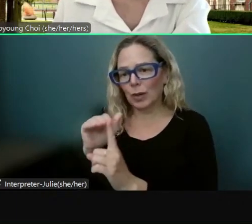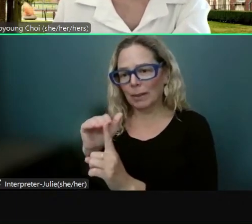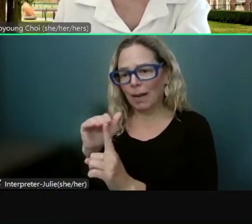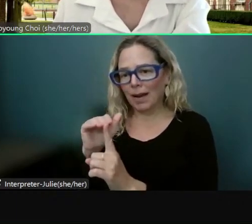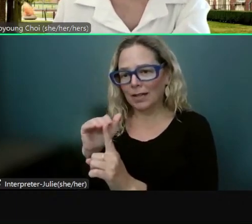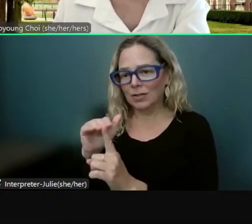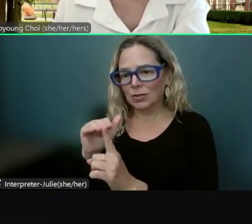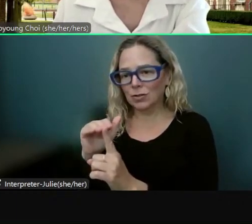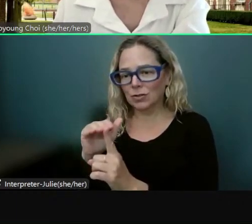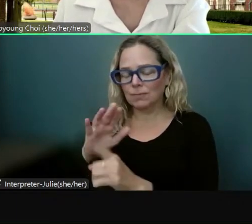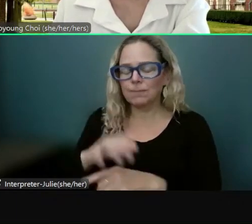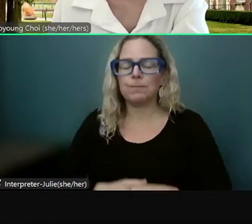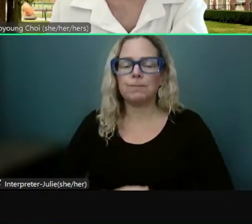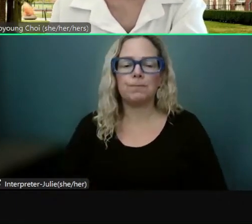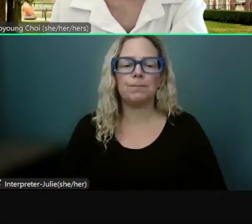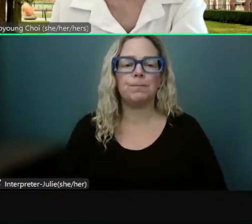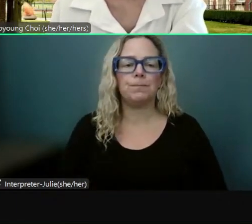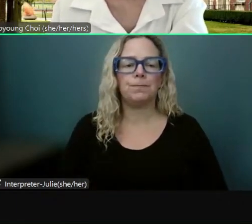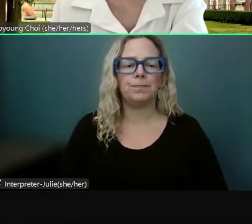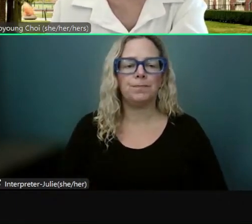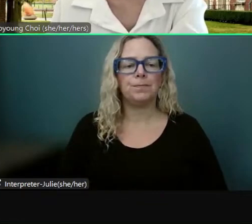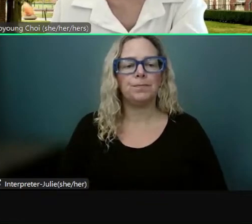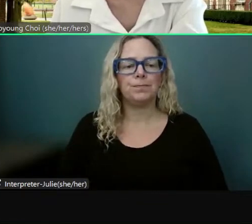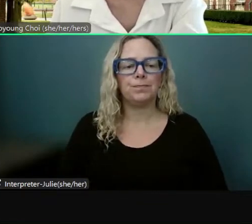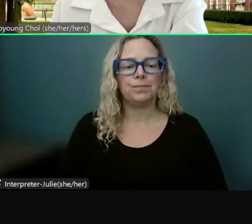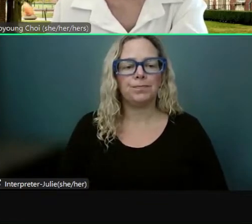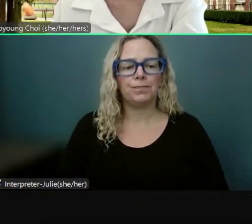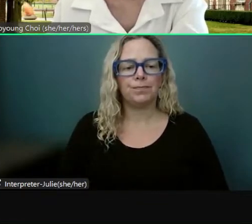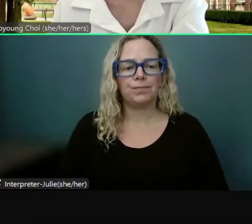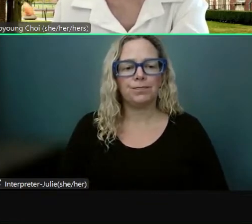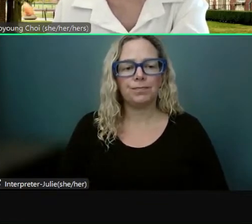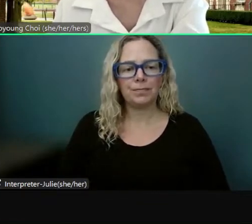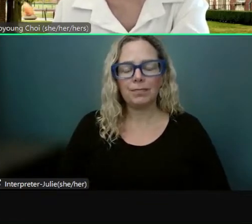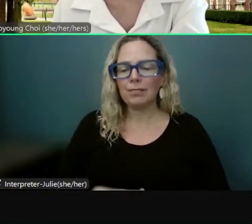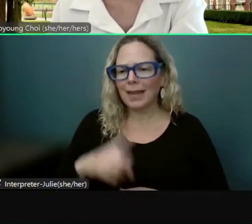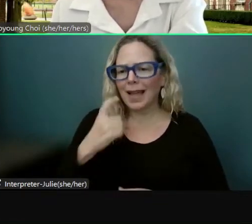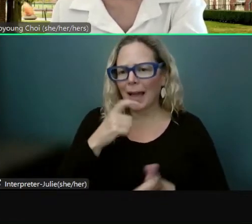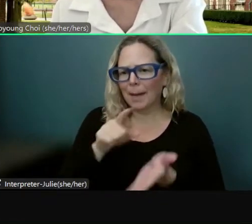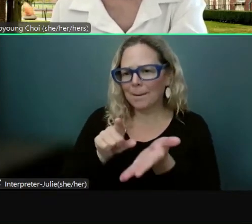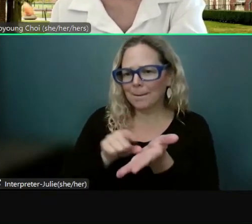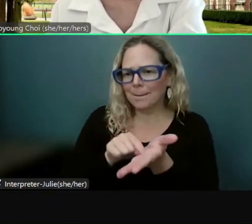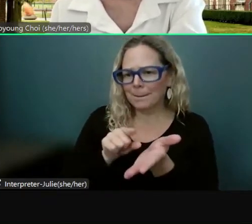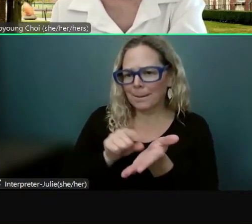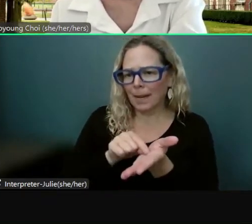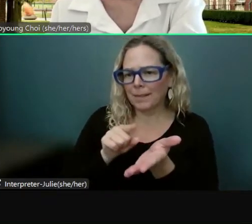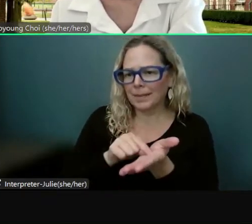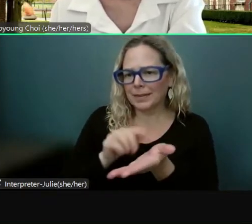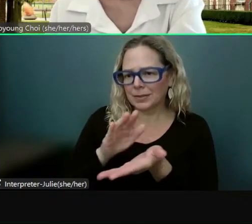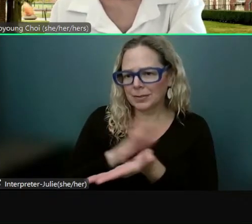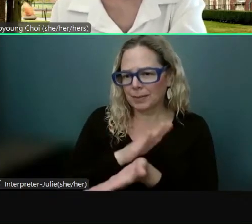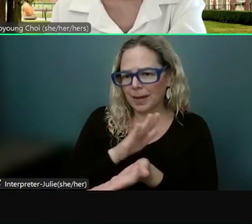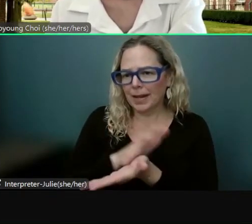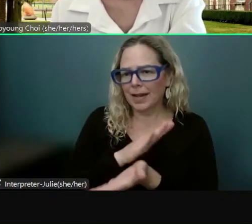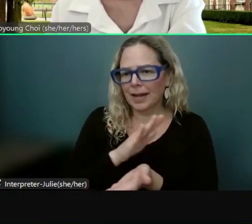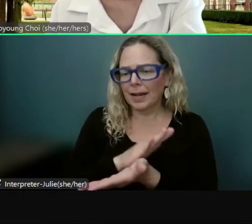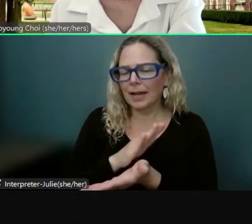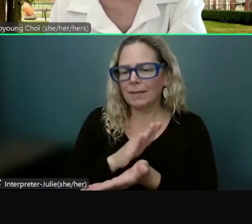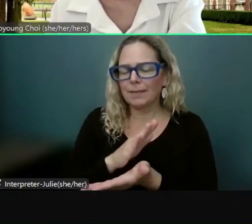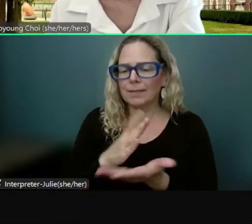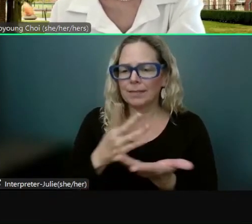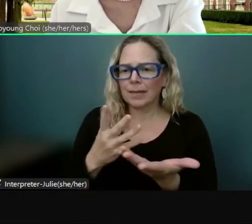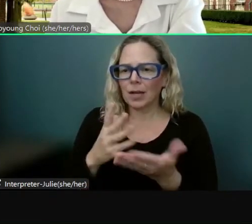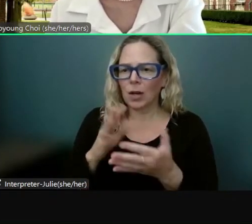I have also published a theoretical paper exploring how the rapid growth of mobile